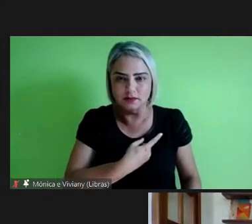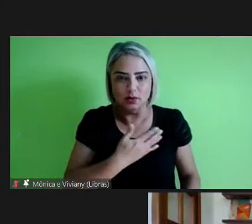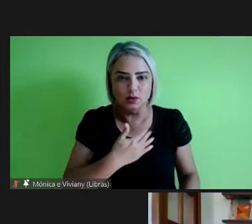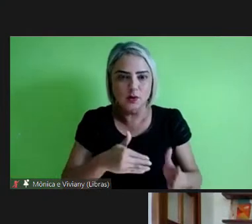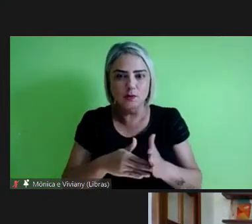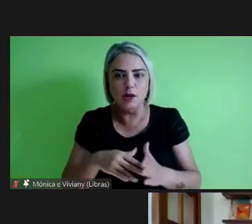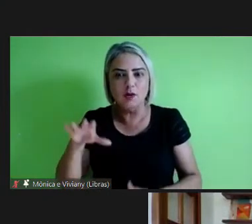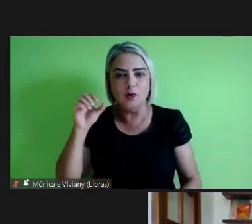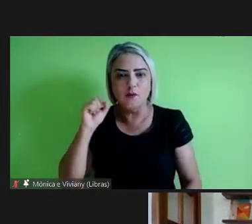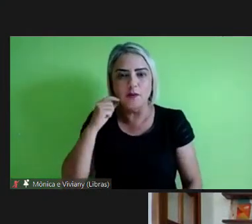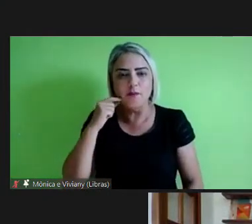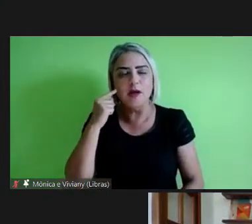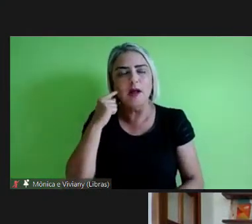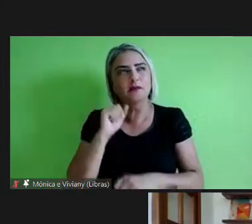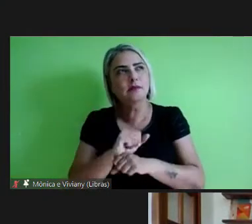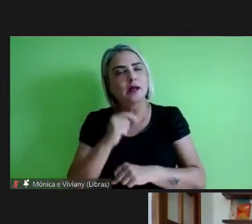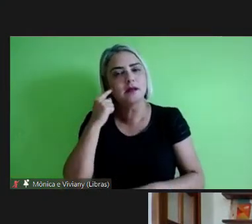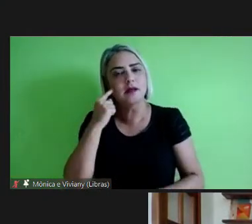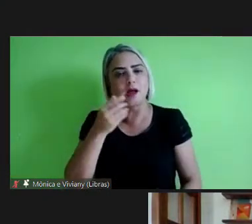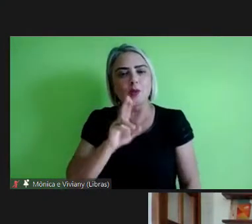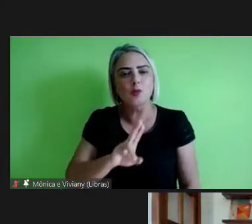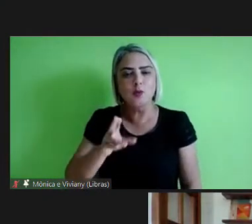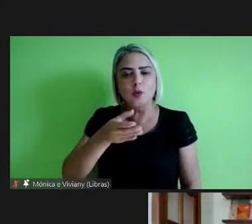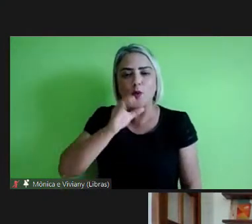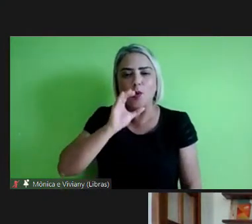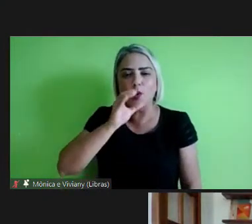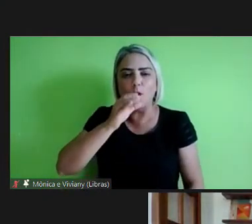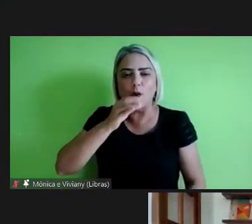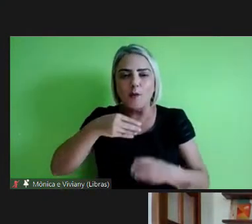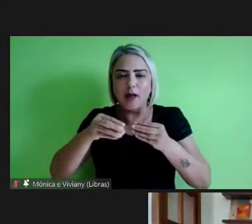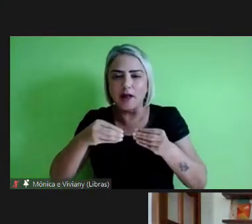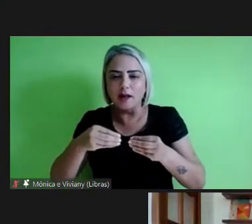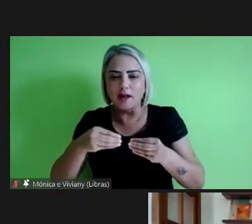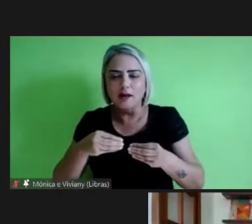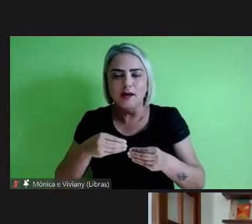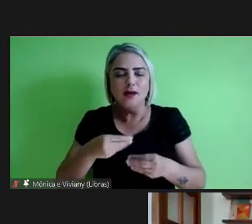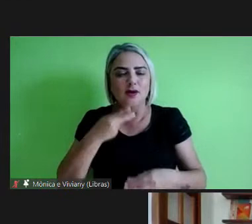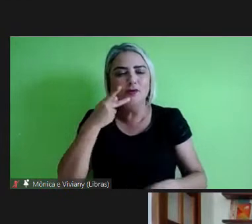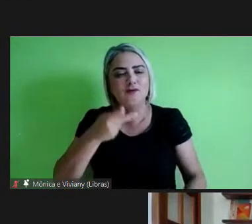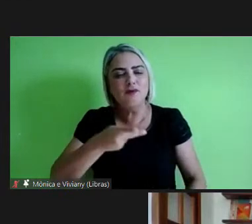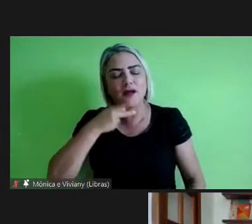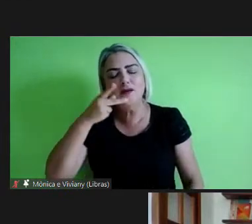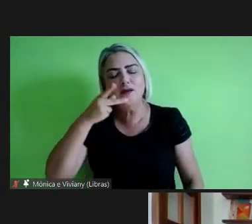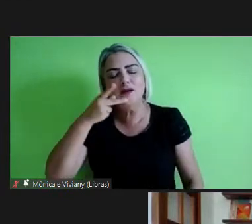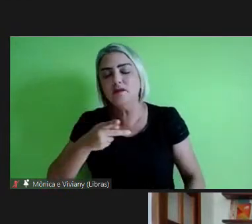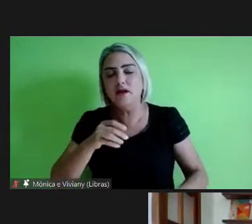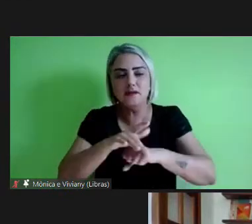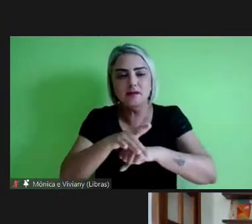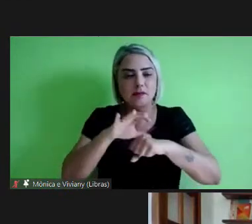Why? If everybody who is hearing now may even think about the use of plastic cups,